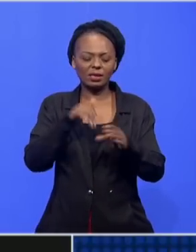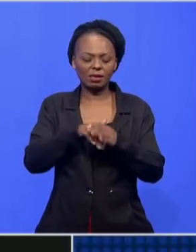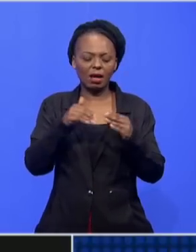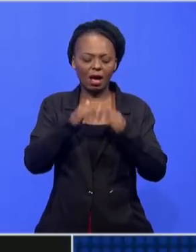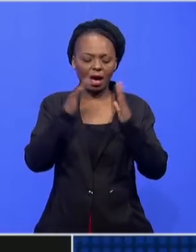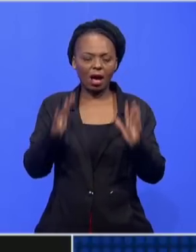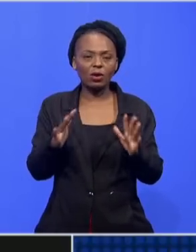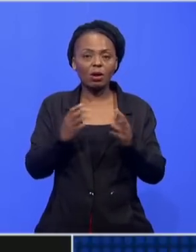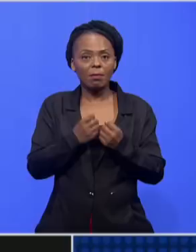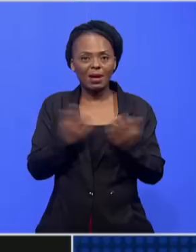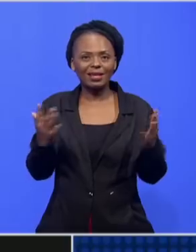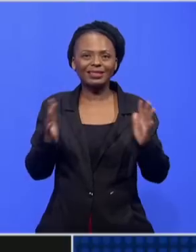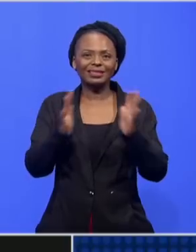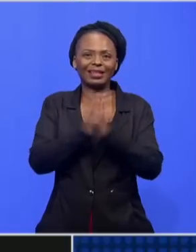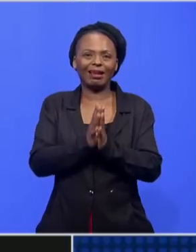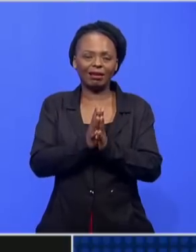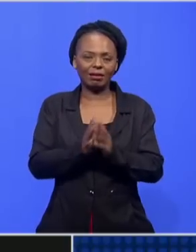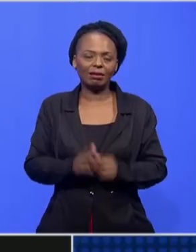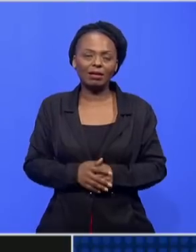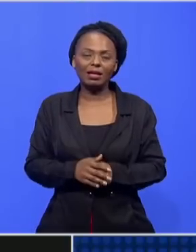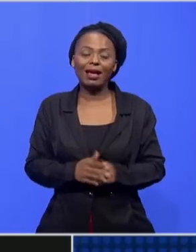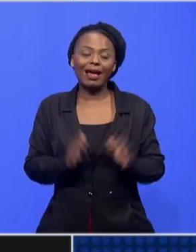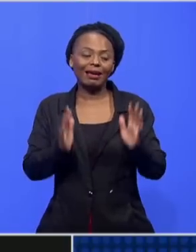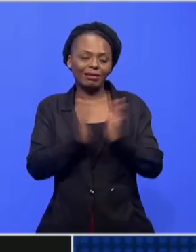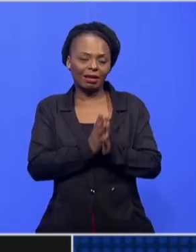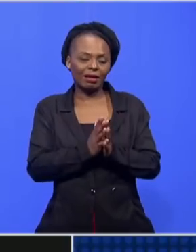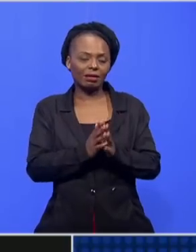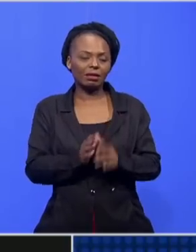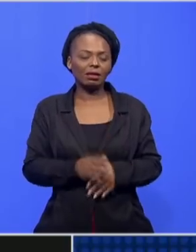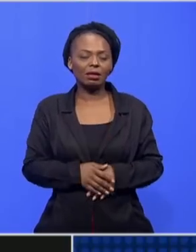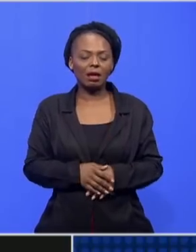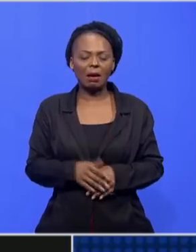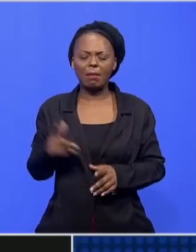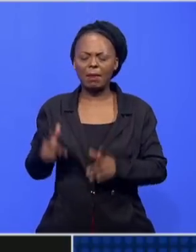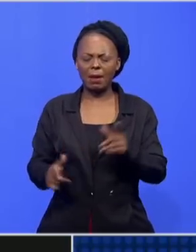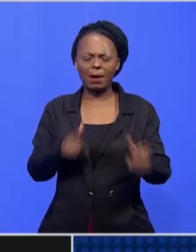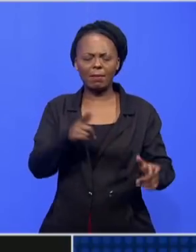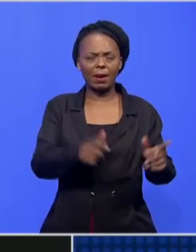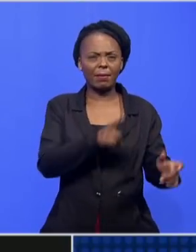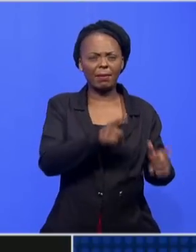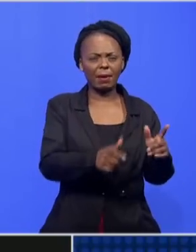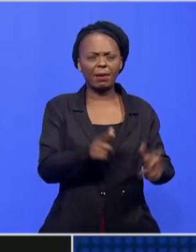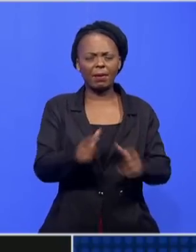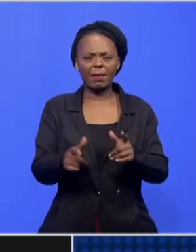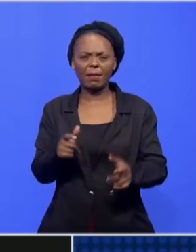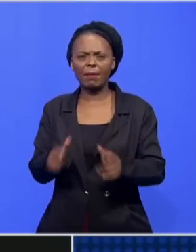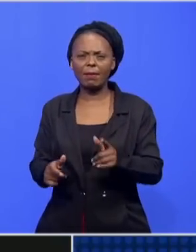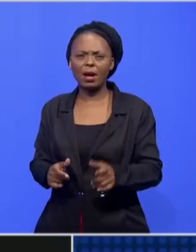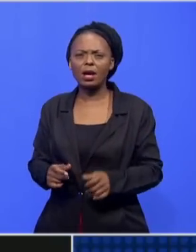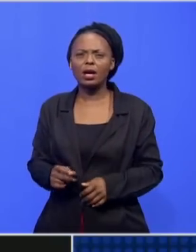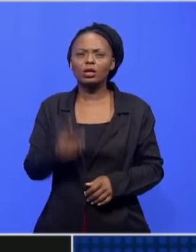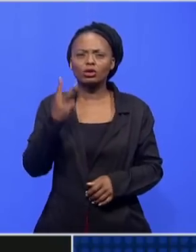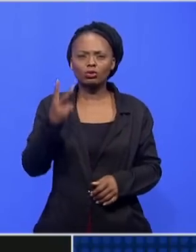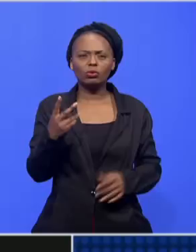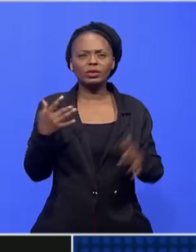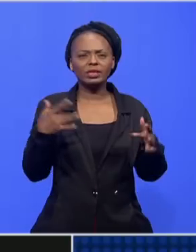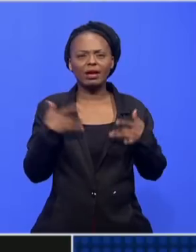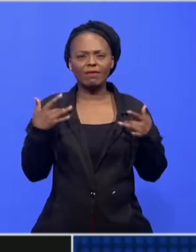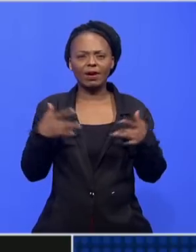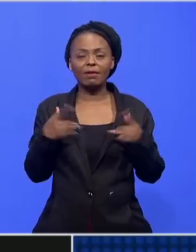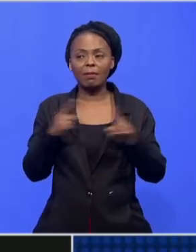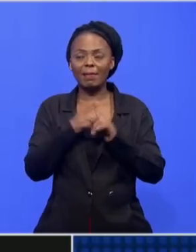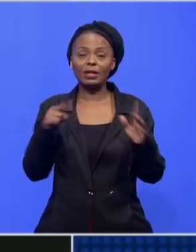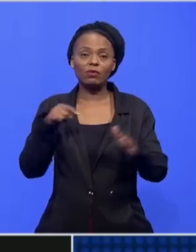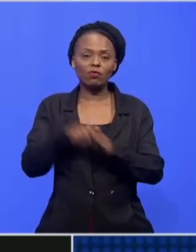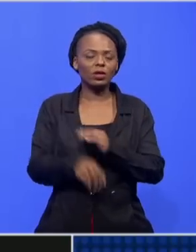and only 2 survived at this point. That is the information that we have. So as